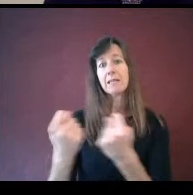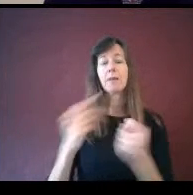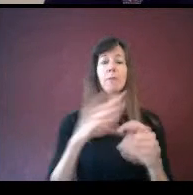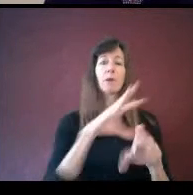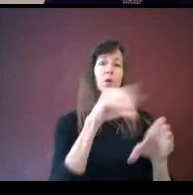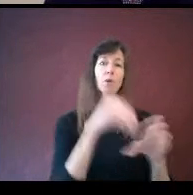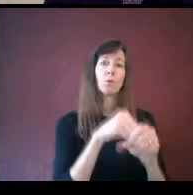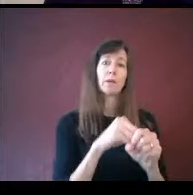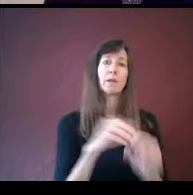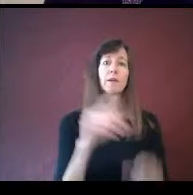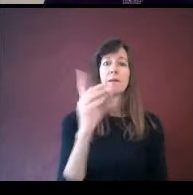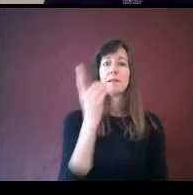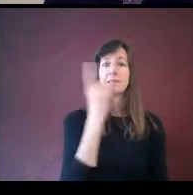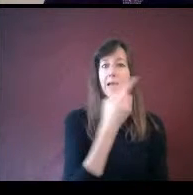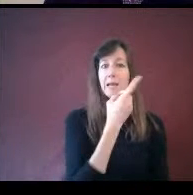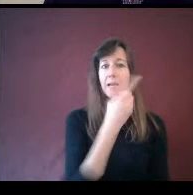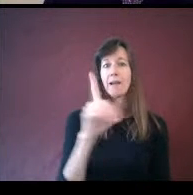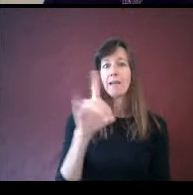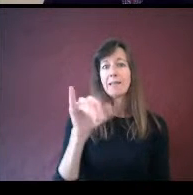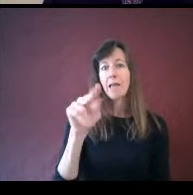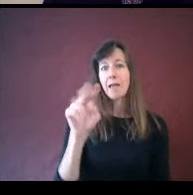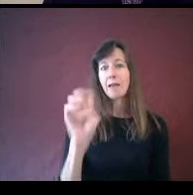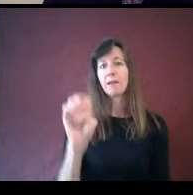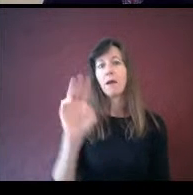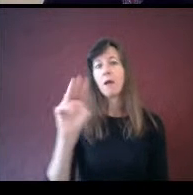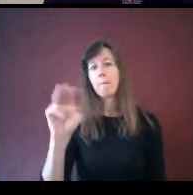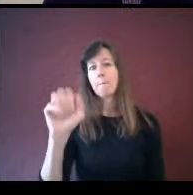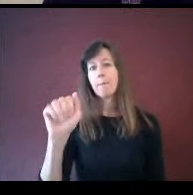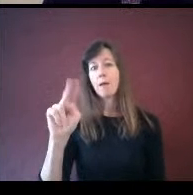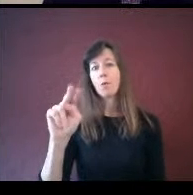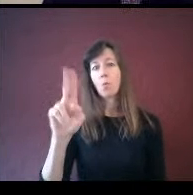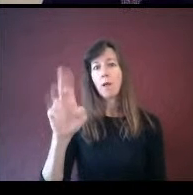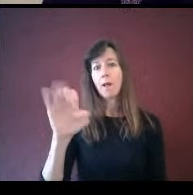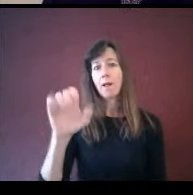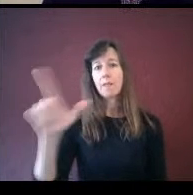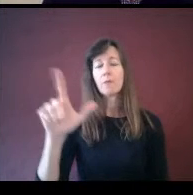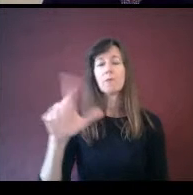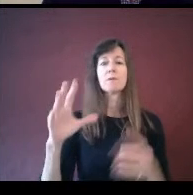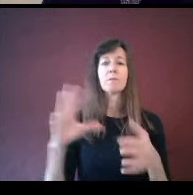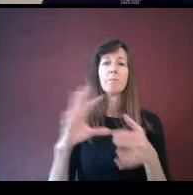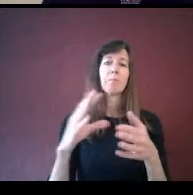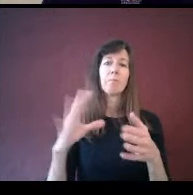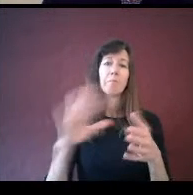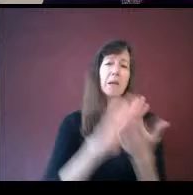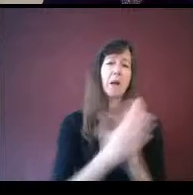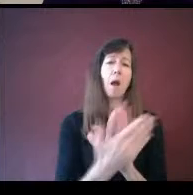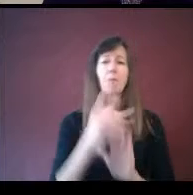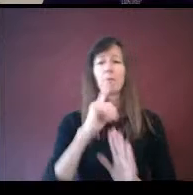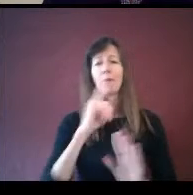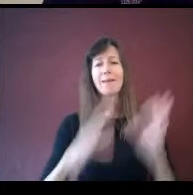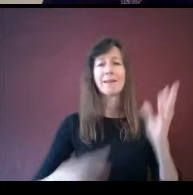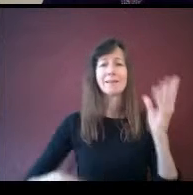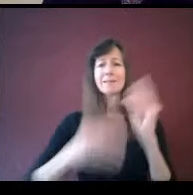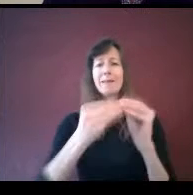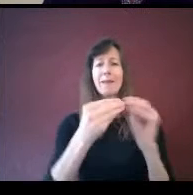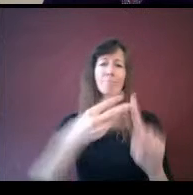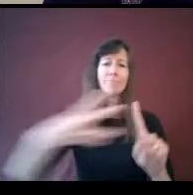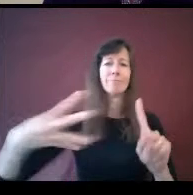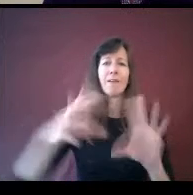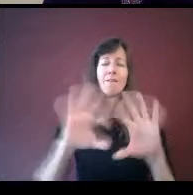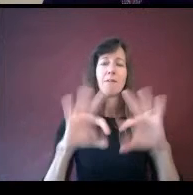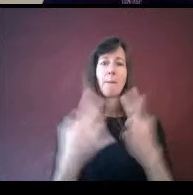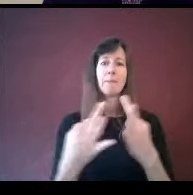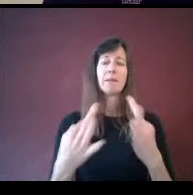who've sort of become extended family, our whole Ulster County team, for your work through a remarkable year. And I want to especially thank my